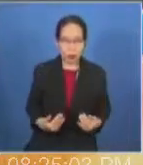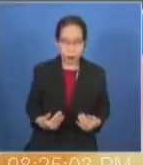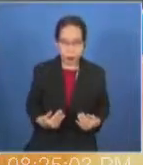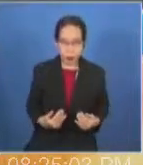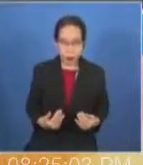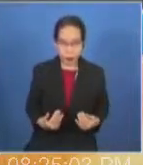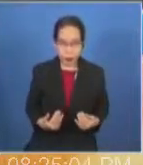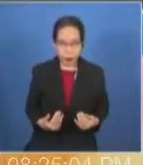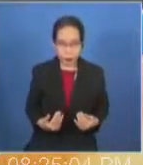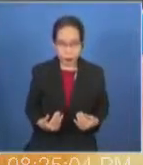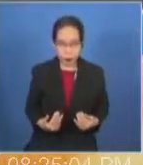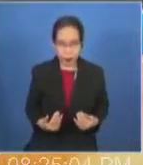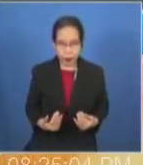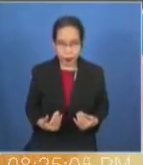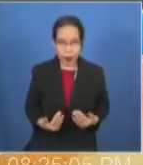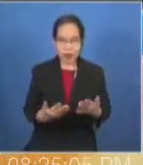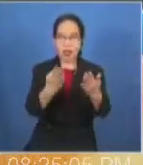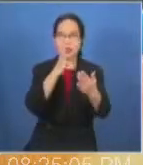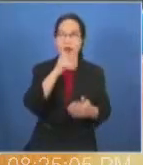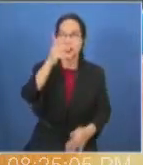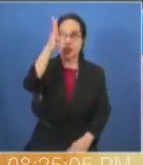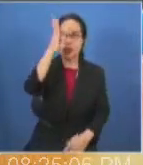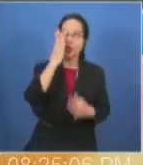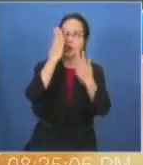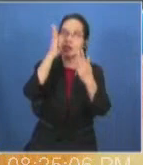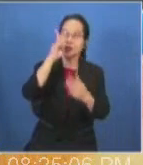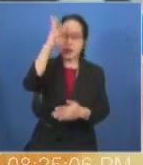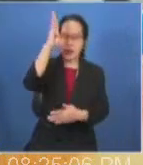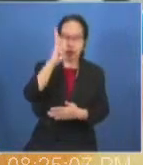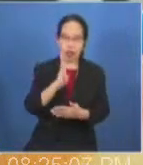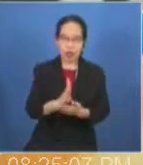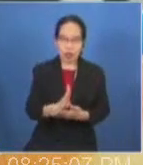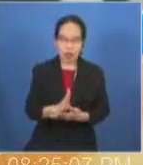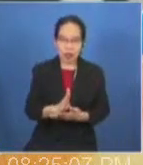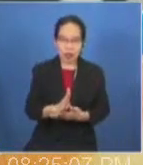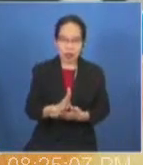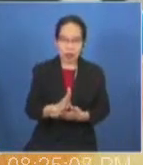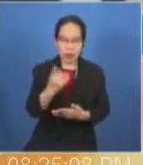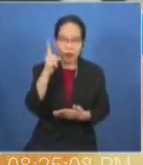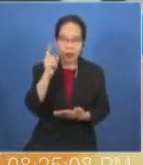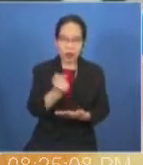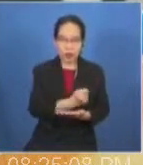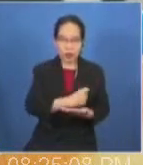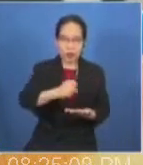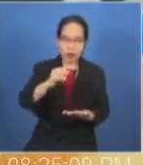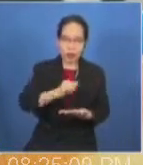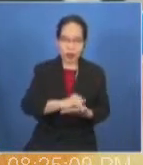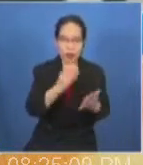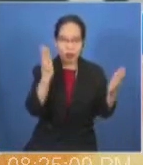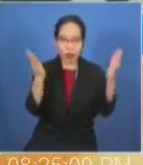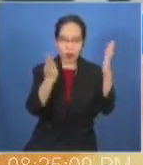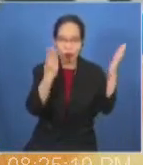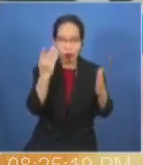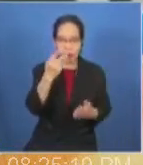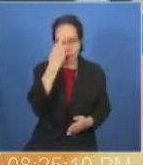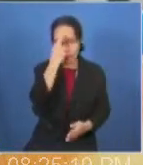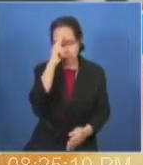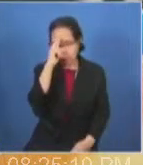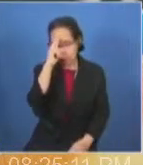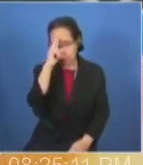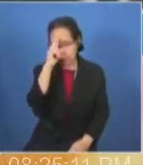came. Salamat po sa Diyos. Thanks be to God for the songs that serve as reminders and that give the light and